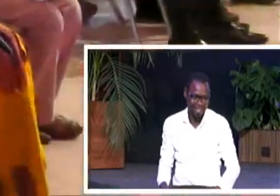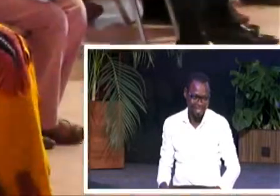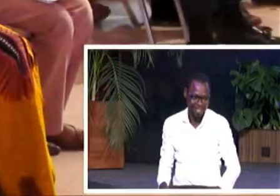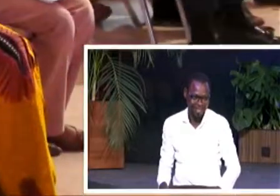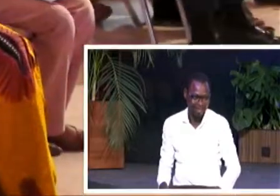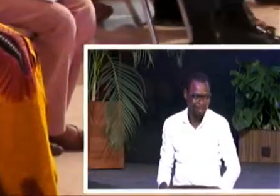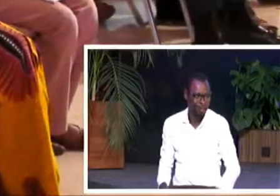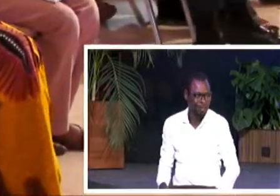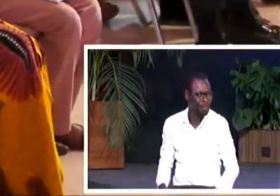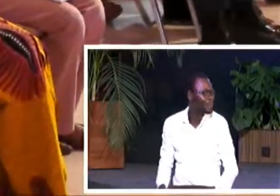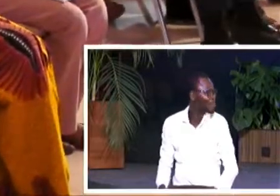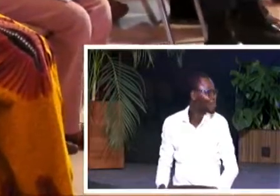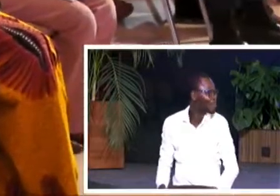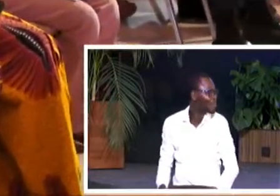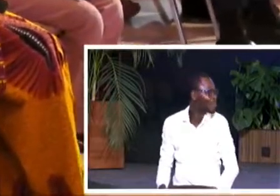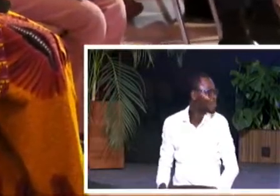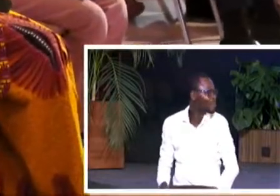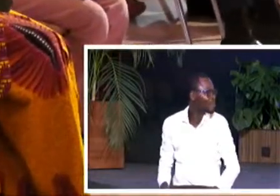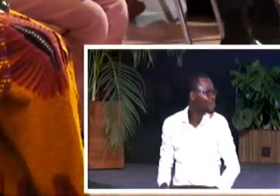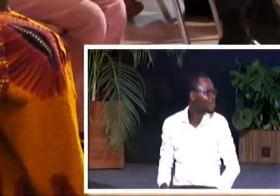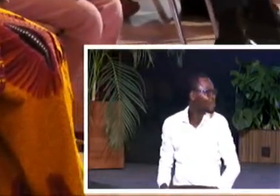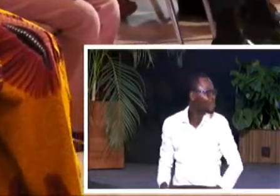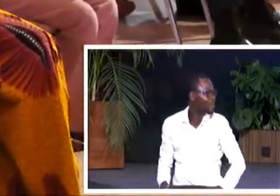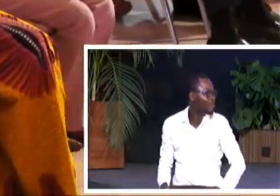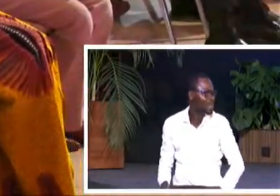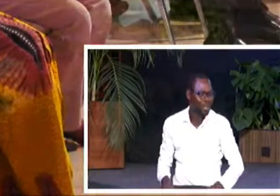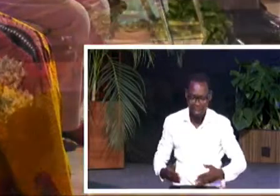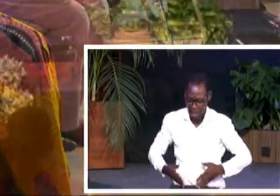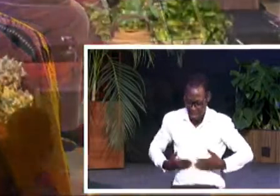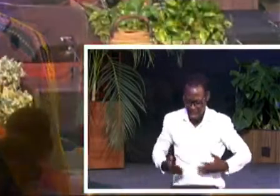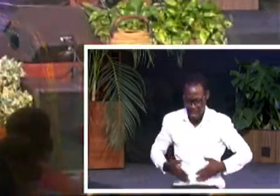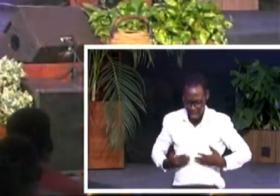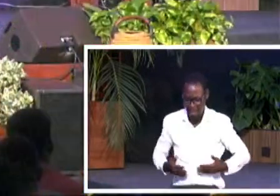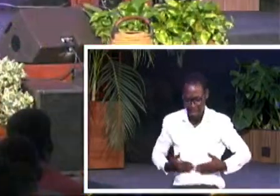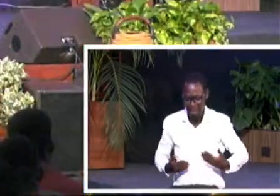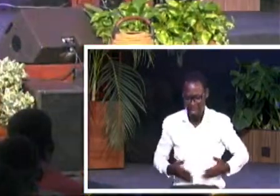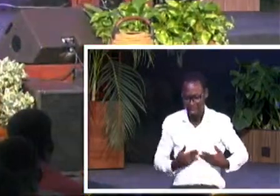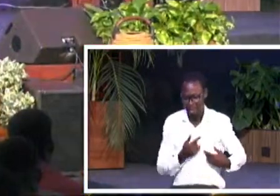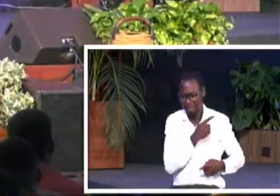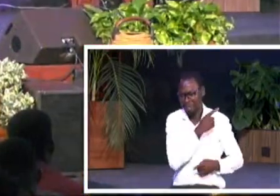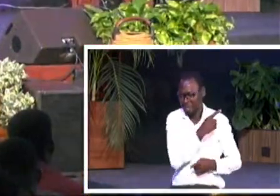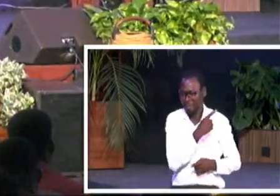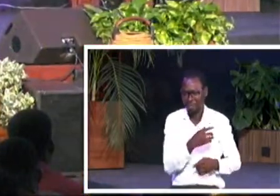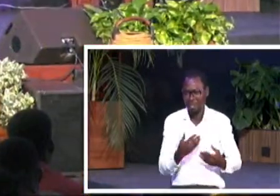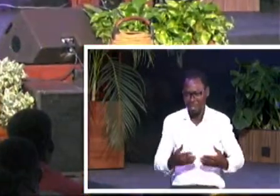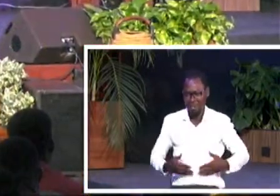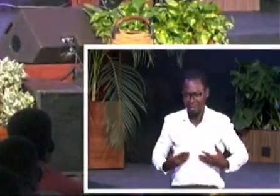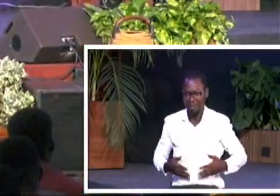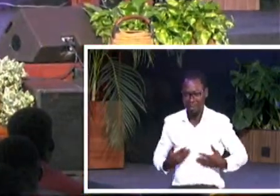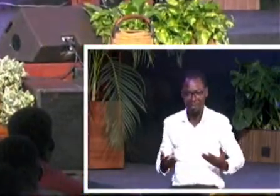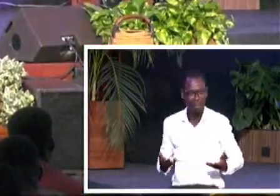Rosalind, how do you feel? Are you happy for her? I'm very excited. Unfortunately, I didn't write my name. Yeah, but you're happy for her.